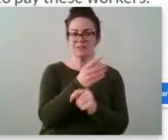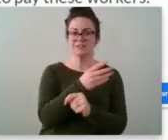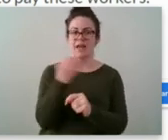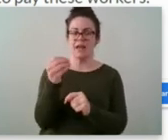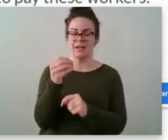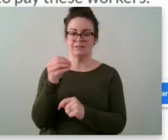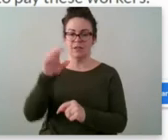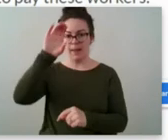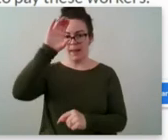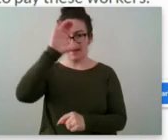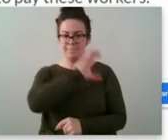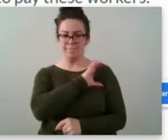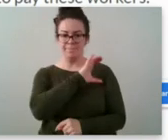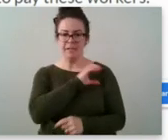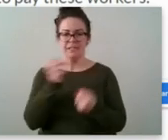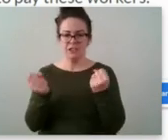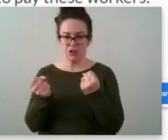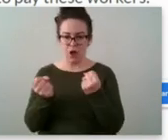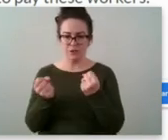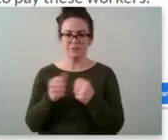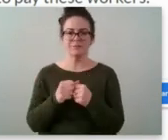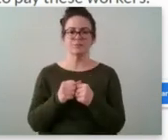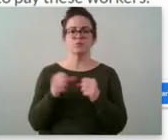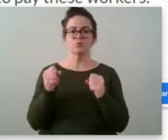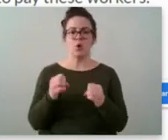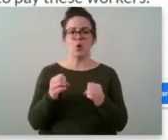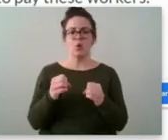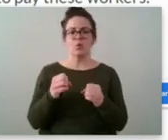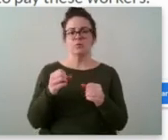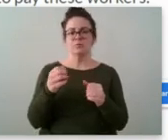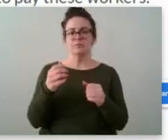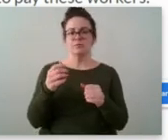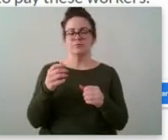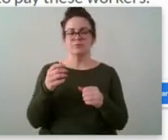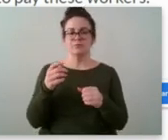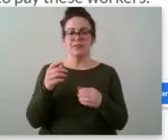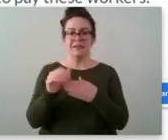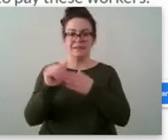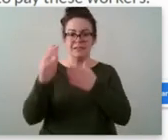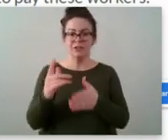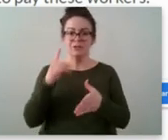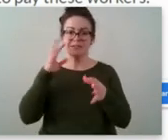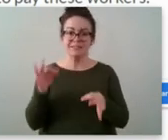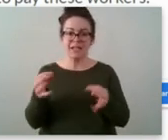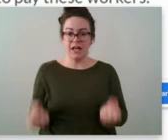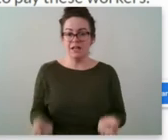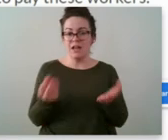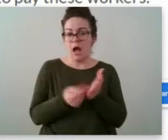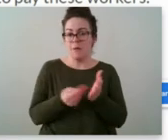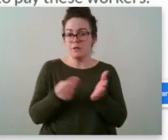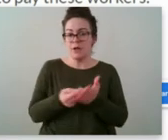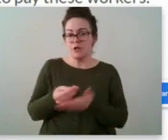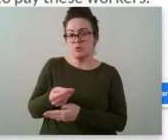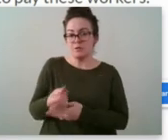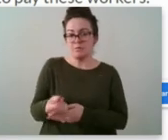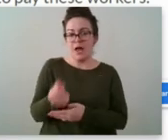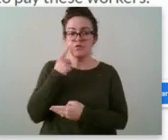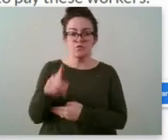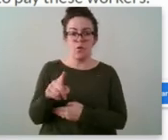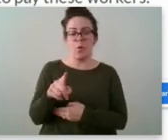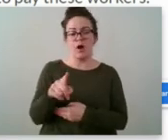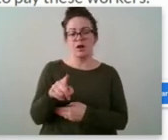of the community to decide how much money is going to go towards these services, how much